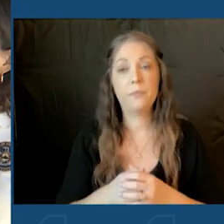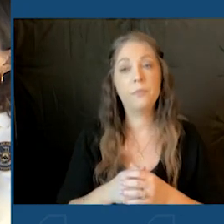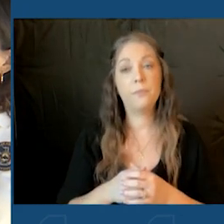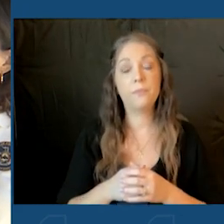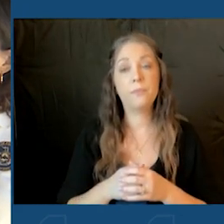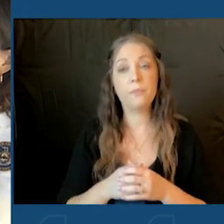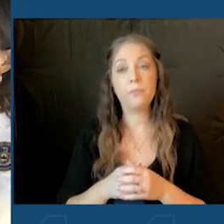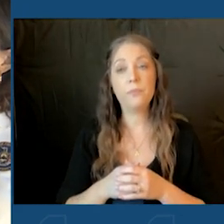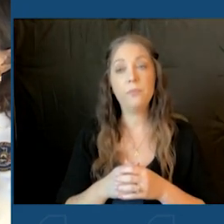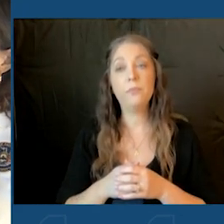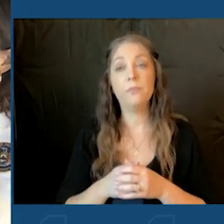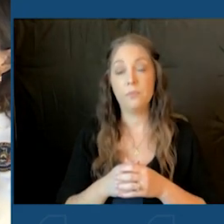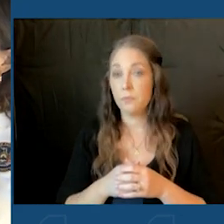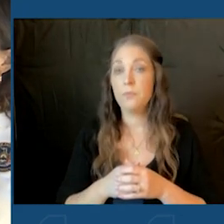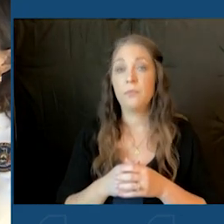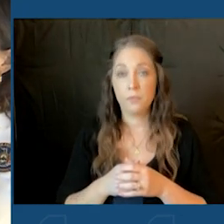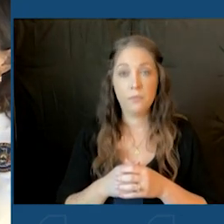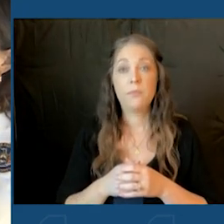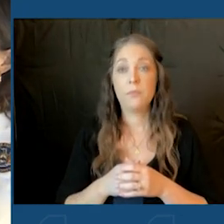really a tremendous